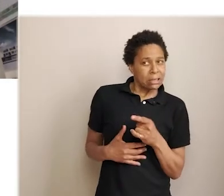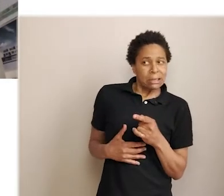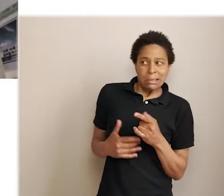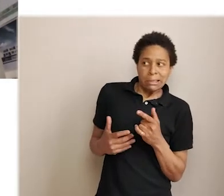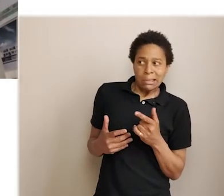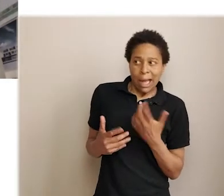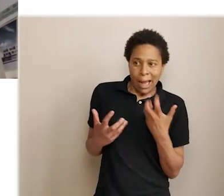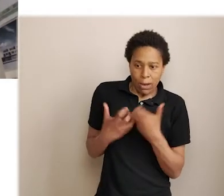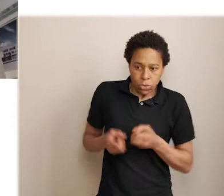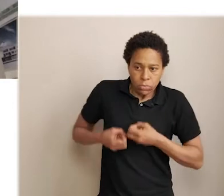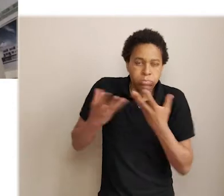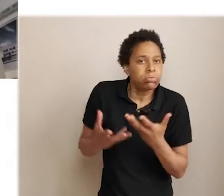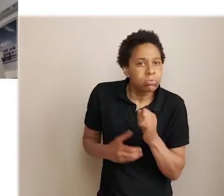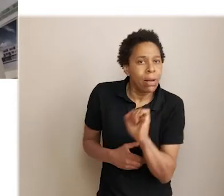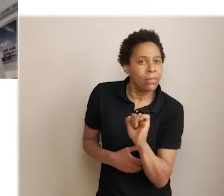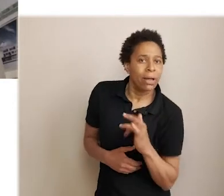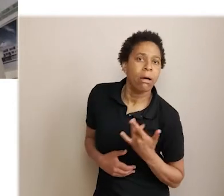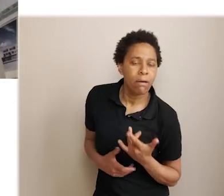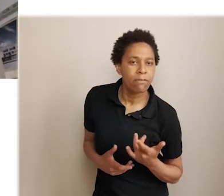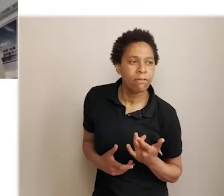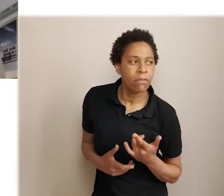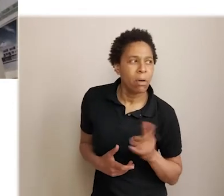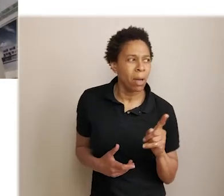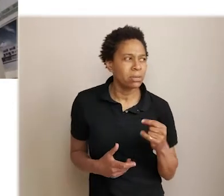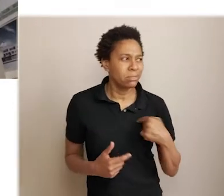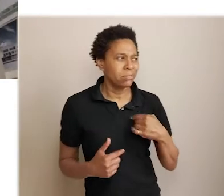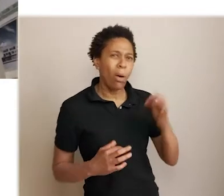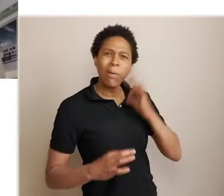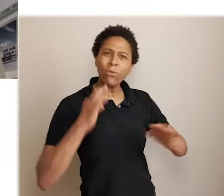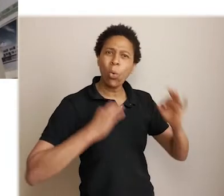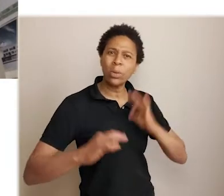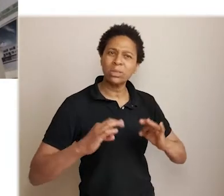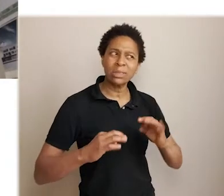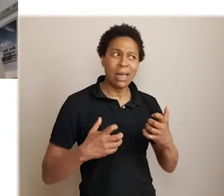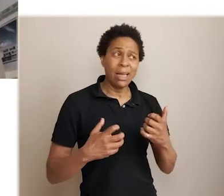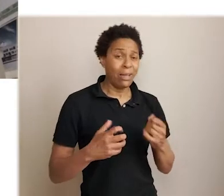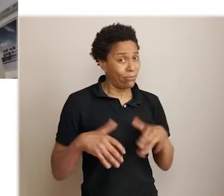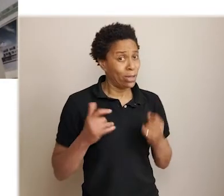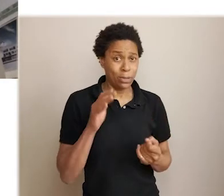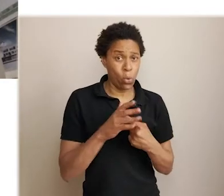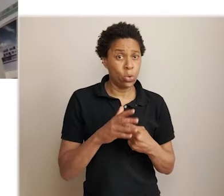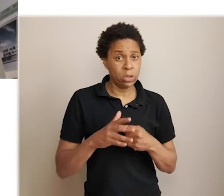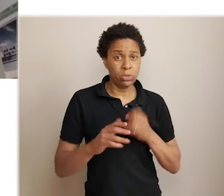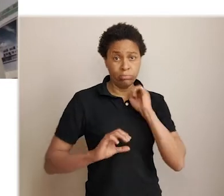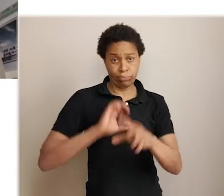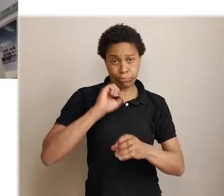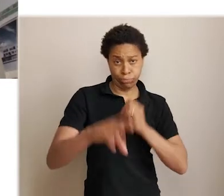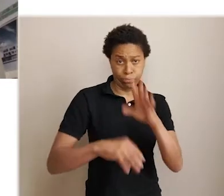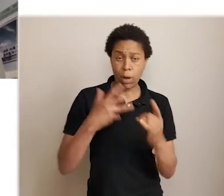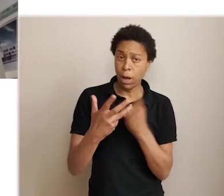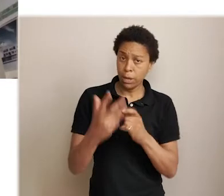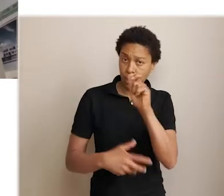how it would be seen. Would it be good enough to convey the importance of someone else's life story?